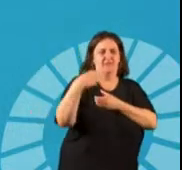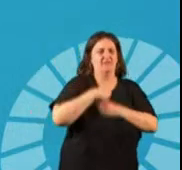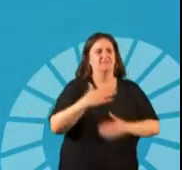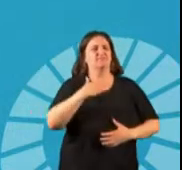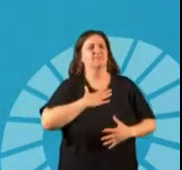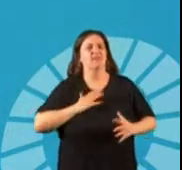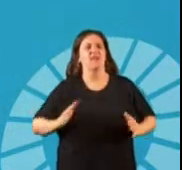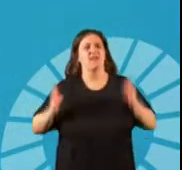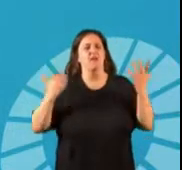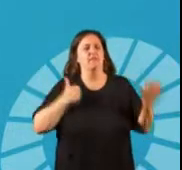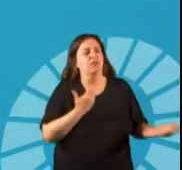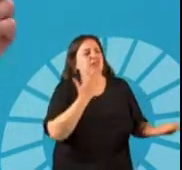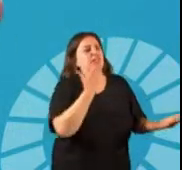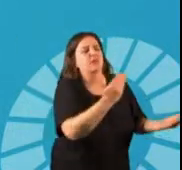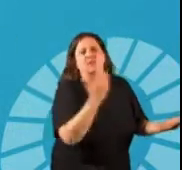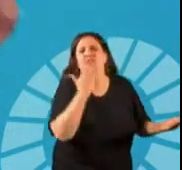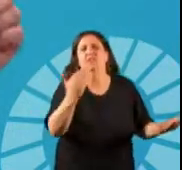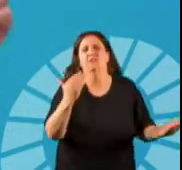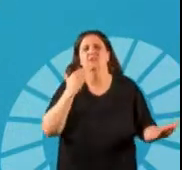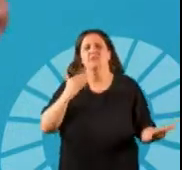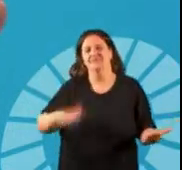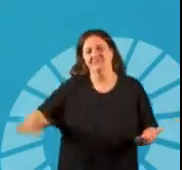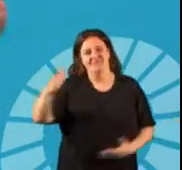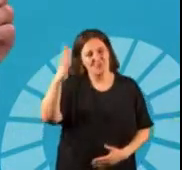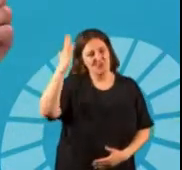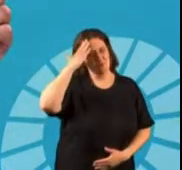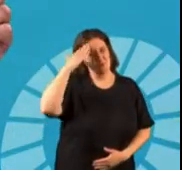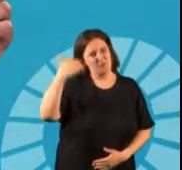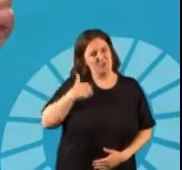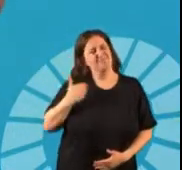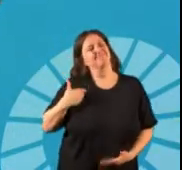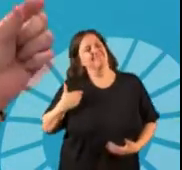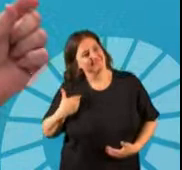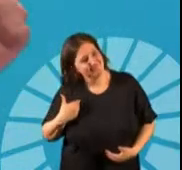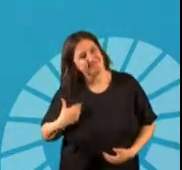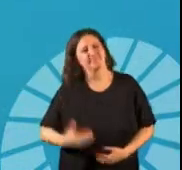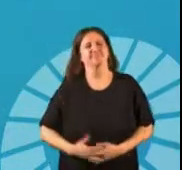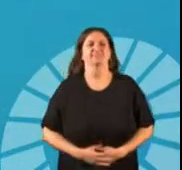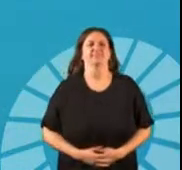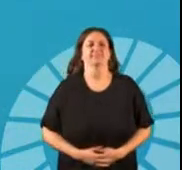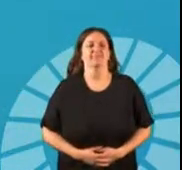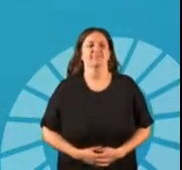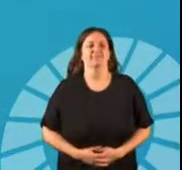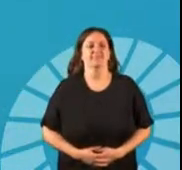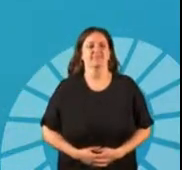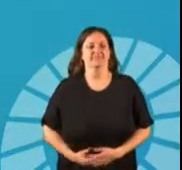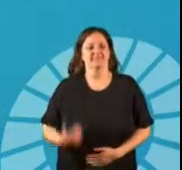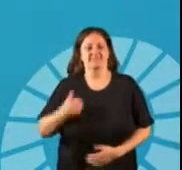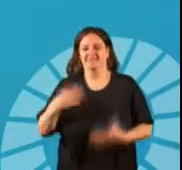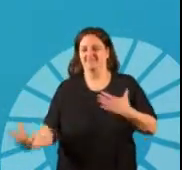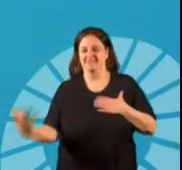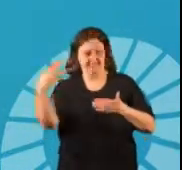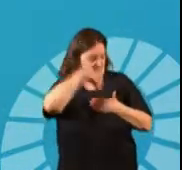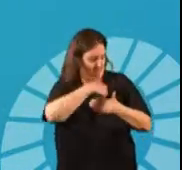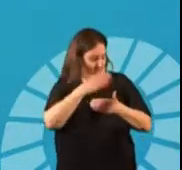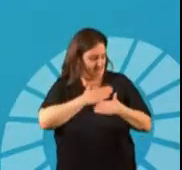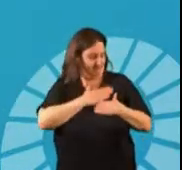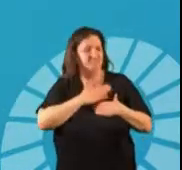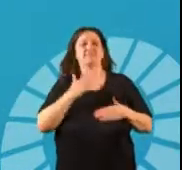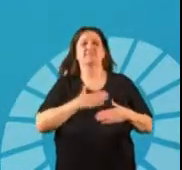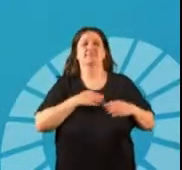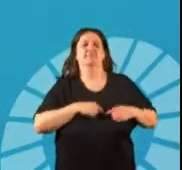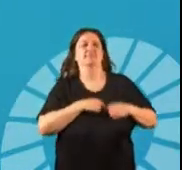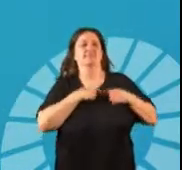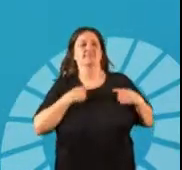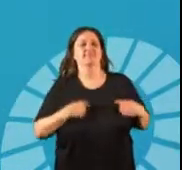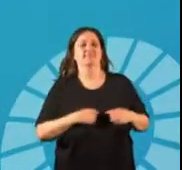is just has just one piece of this puzzle, alongside activists and civil society